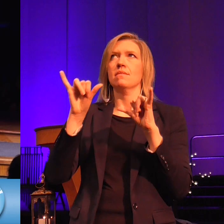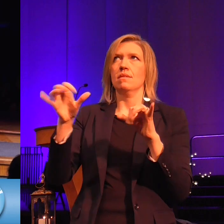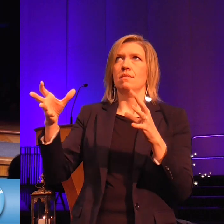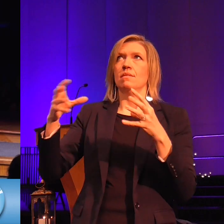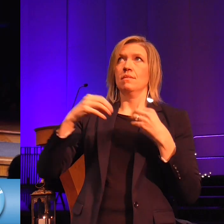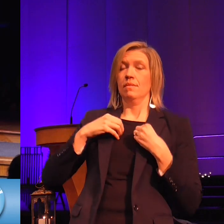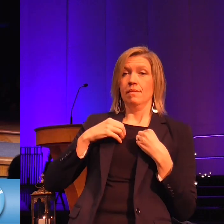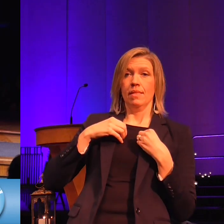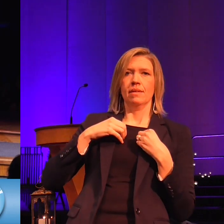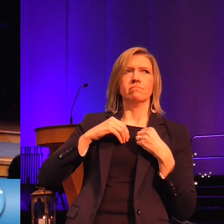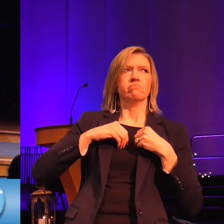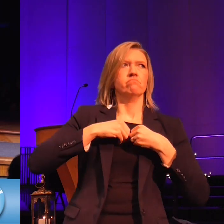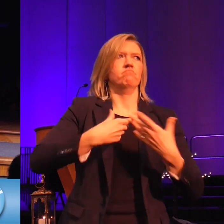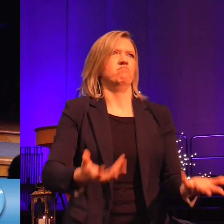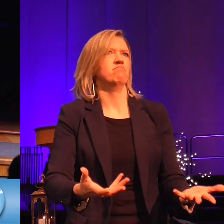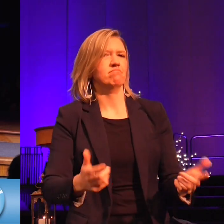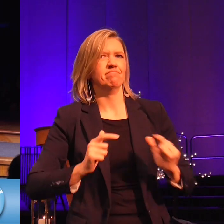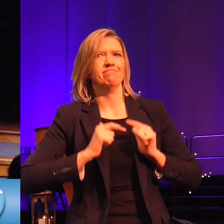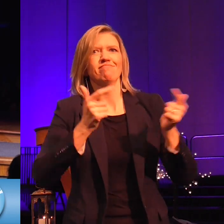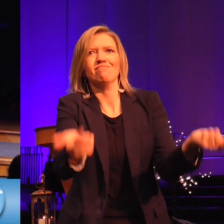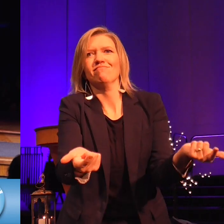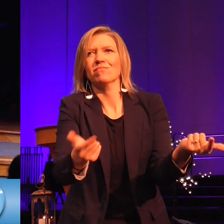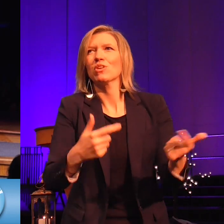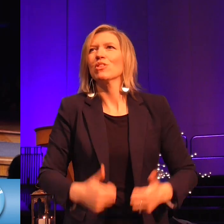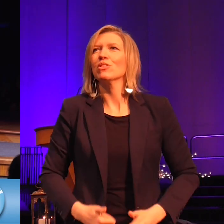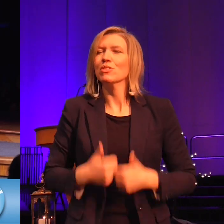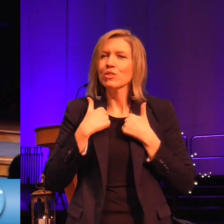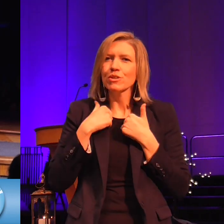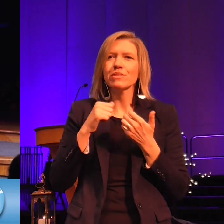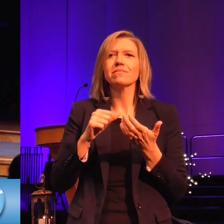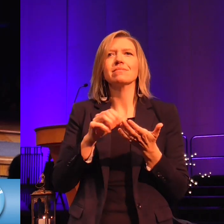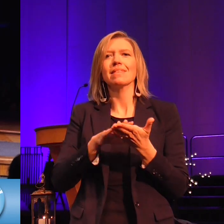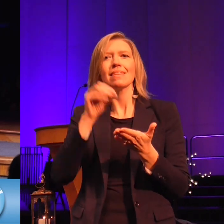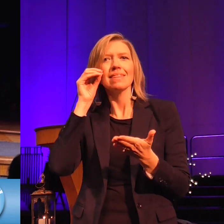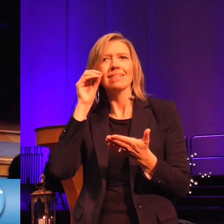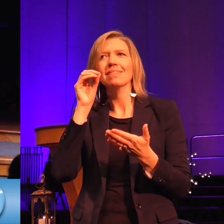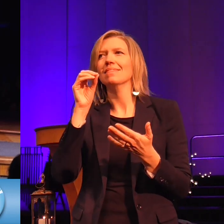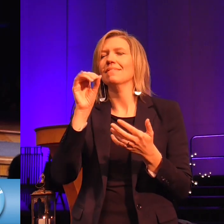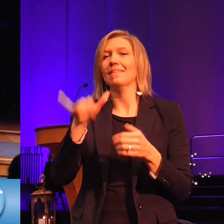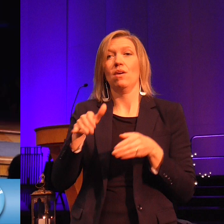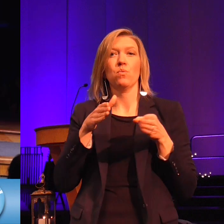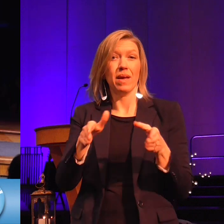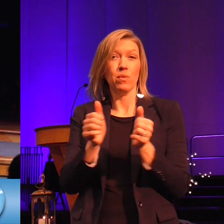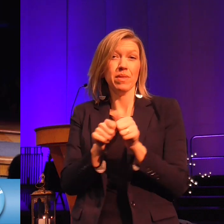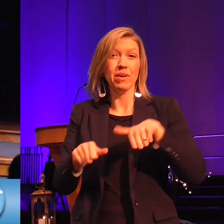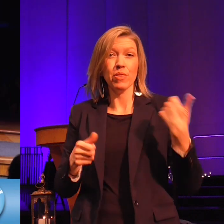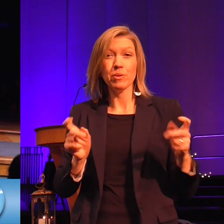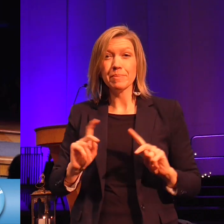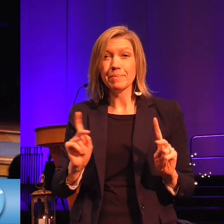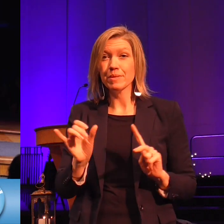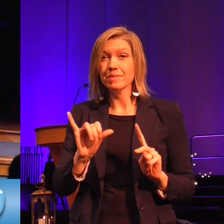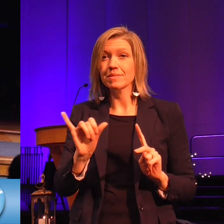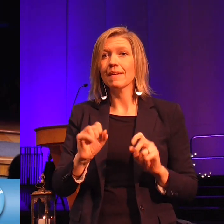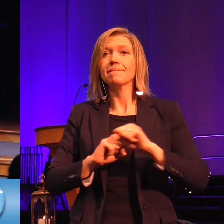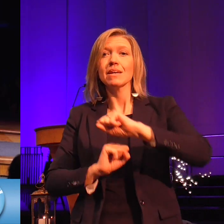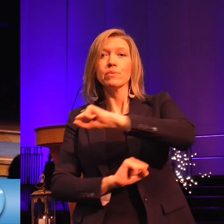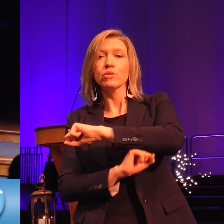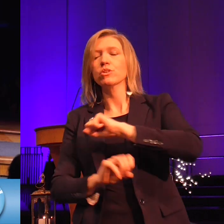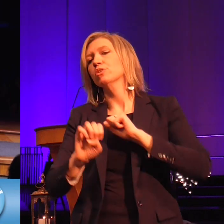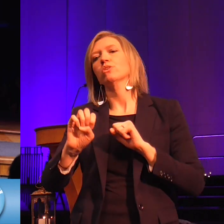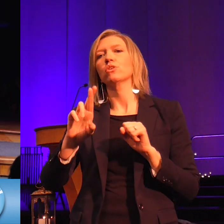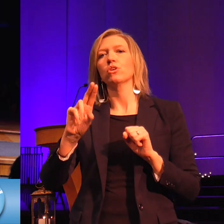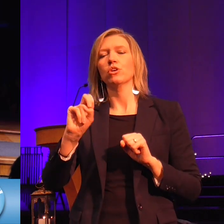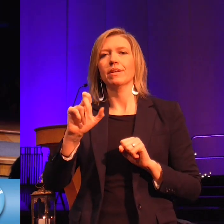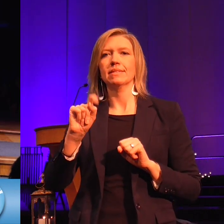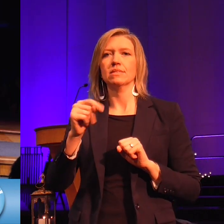our ability by learning to live that way with other people. Our founder, Ernest Holmes, in his